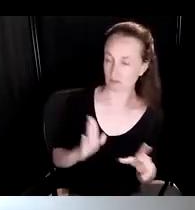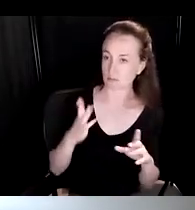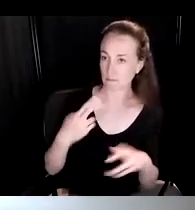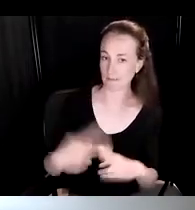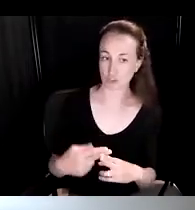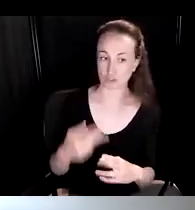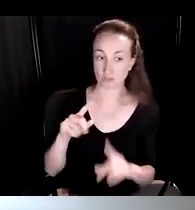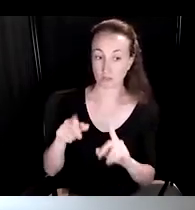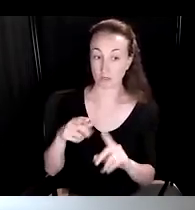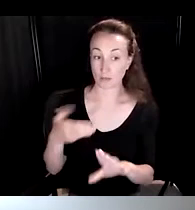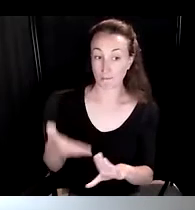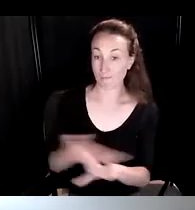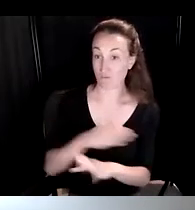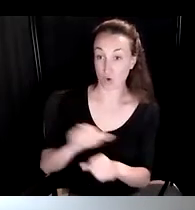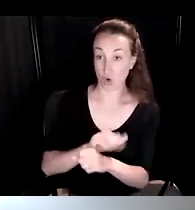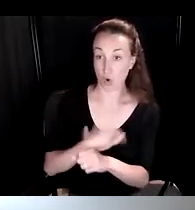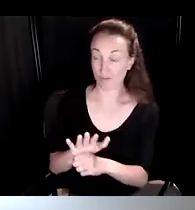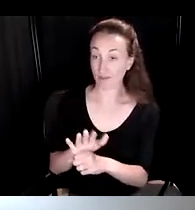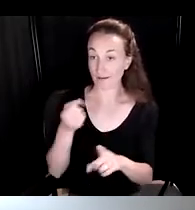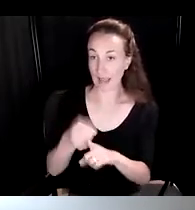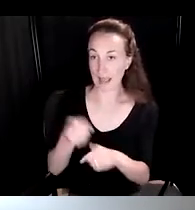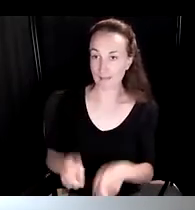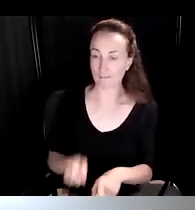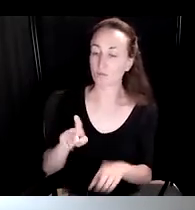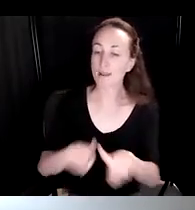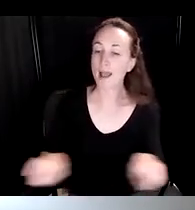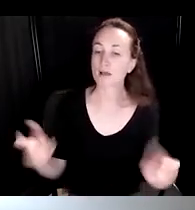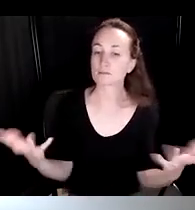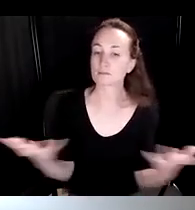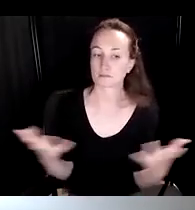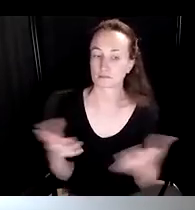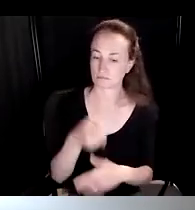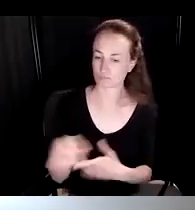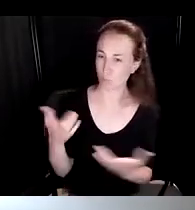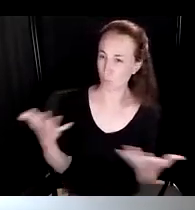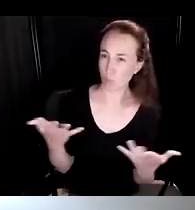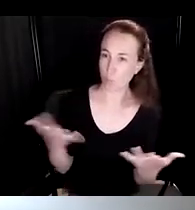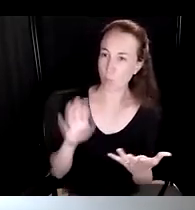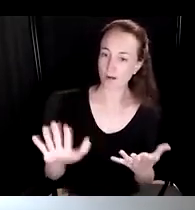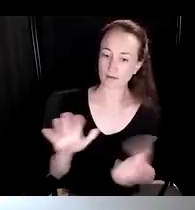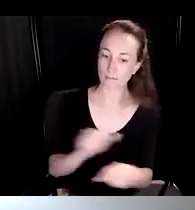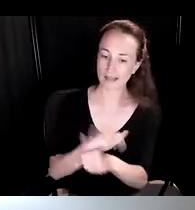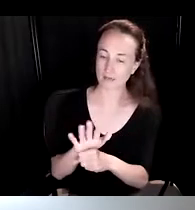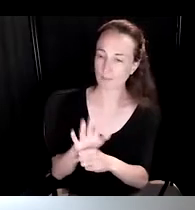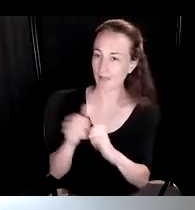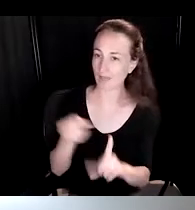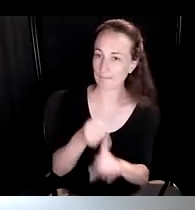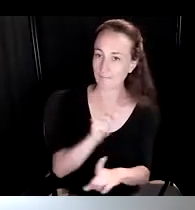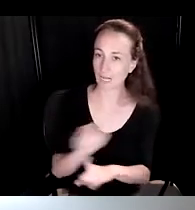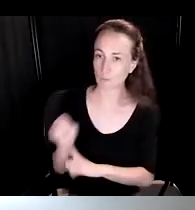the young adults in our sample about how the pandemic was impacting them. And our focus was really on the school and work